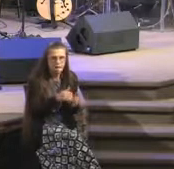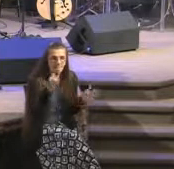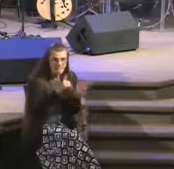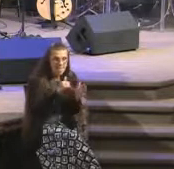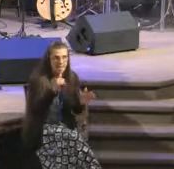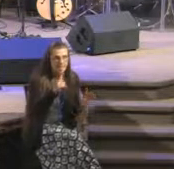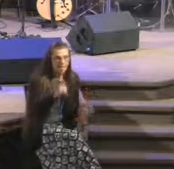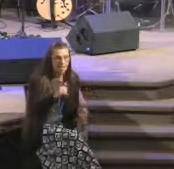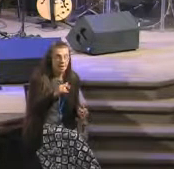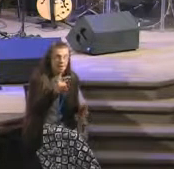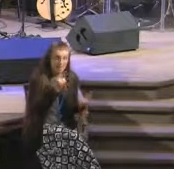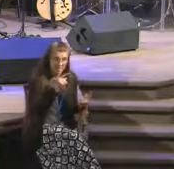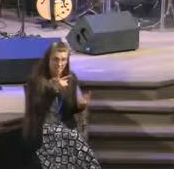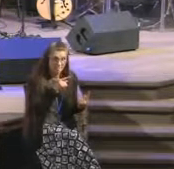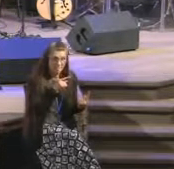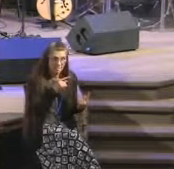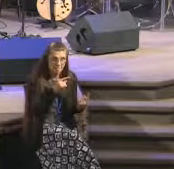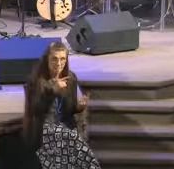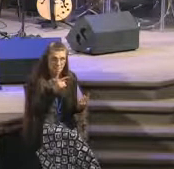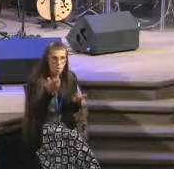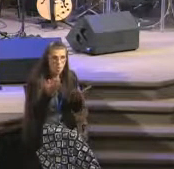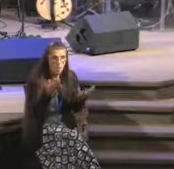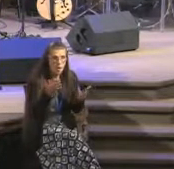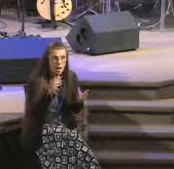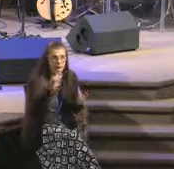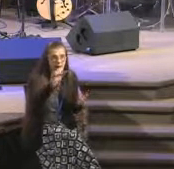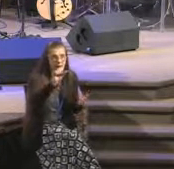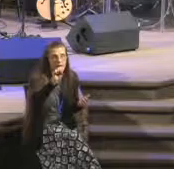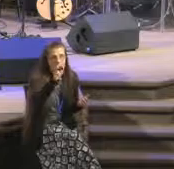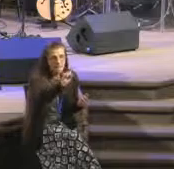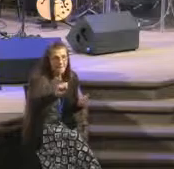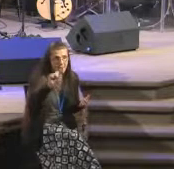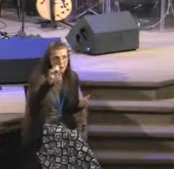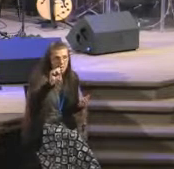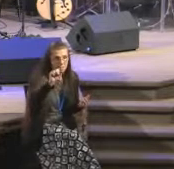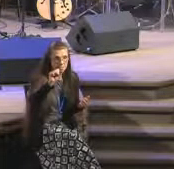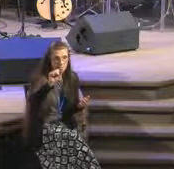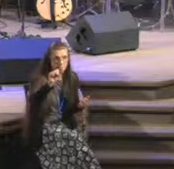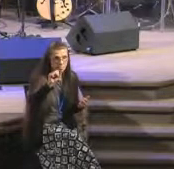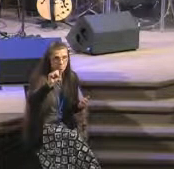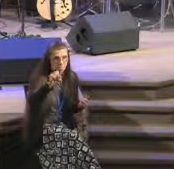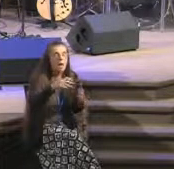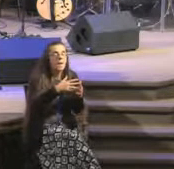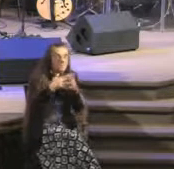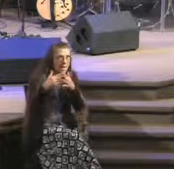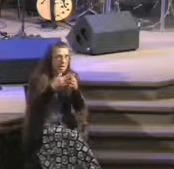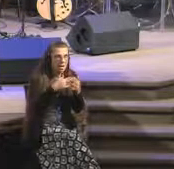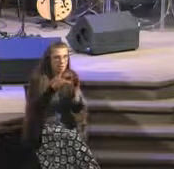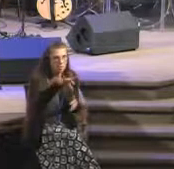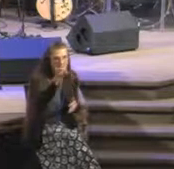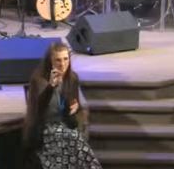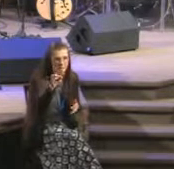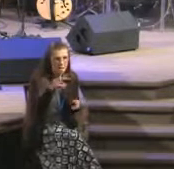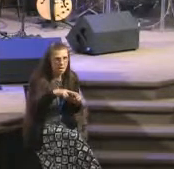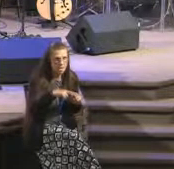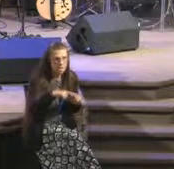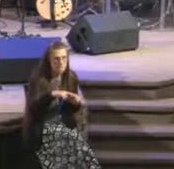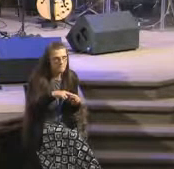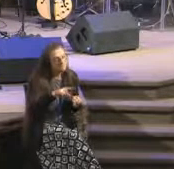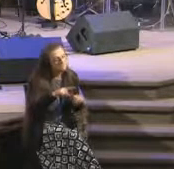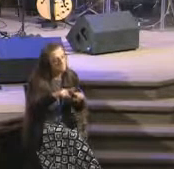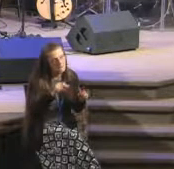That is actually what America was founded on. But I'm afraid she is not today. The